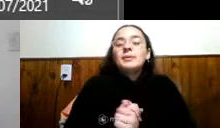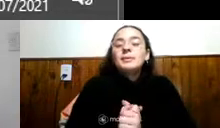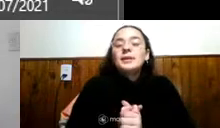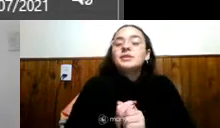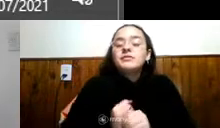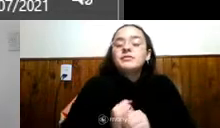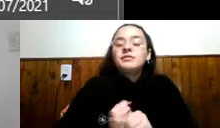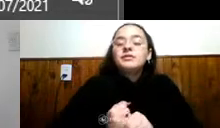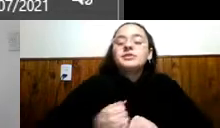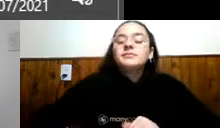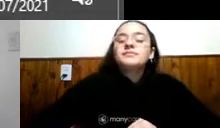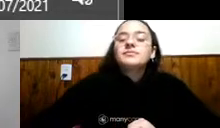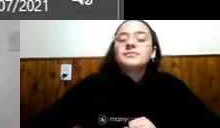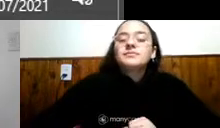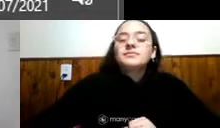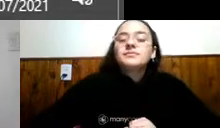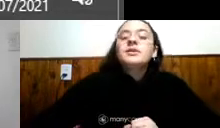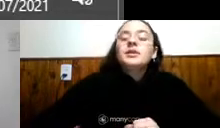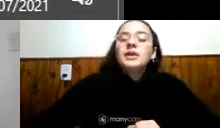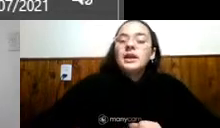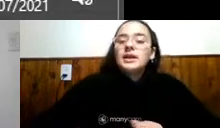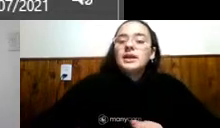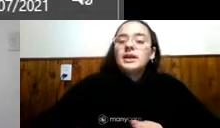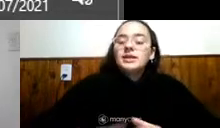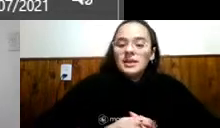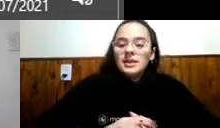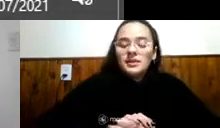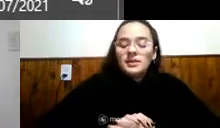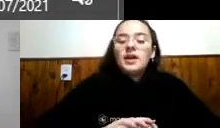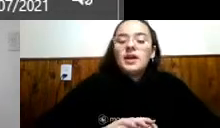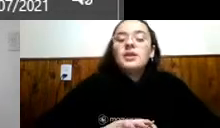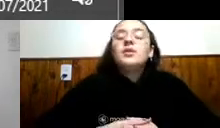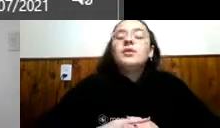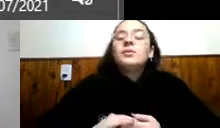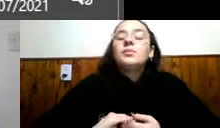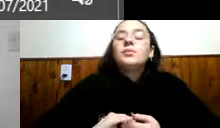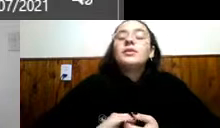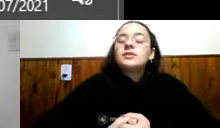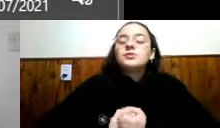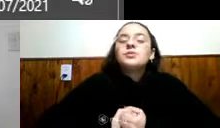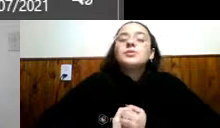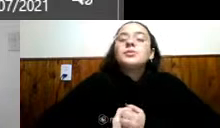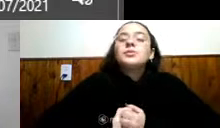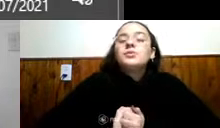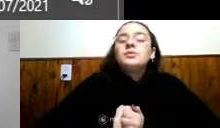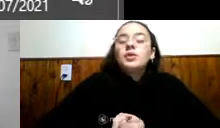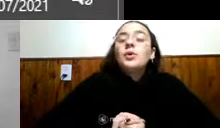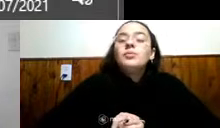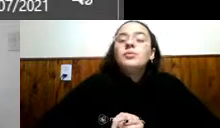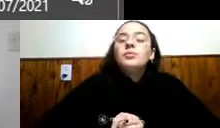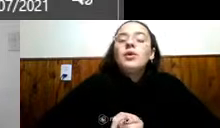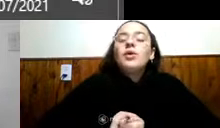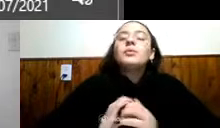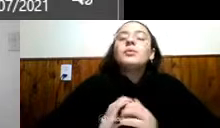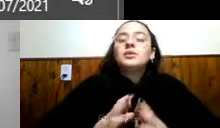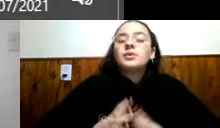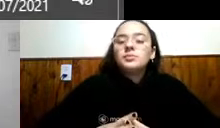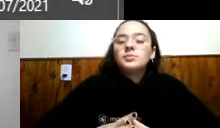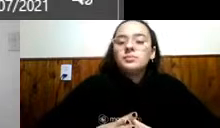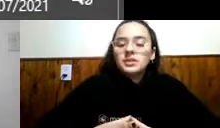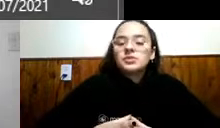About my plans for the future, I can say I would like to know all